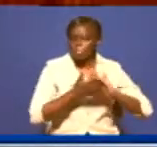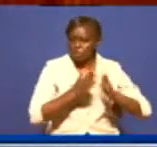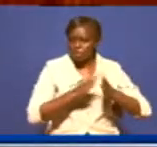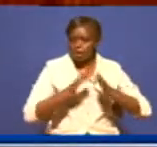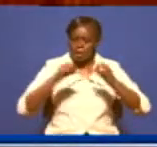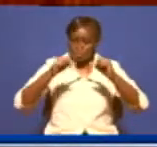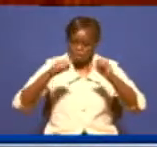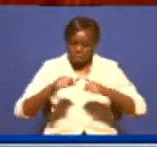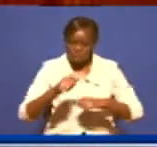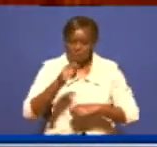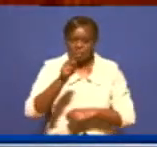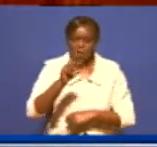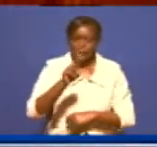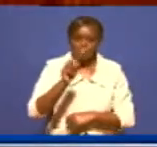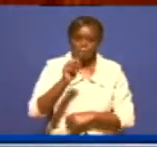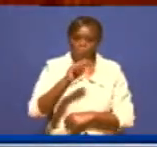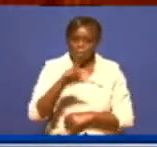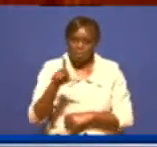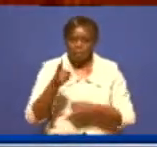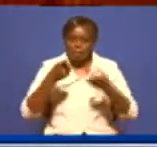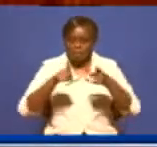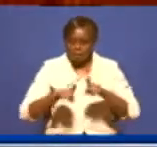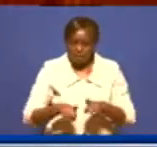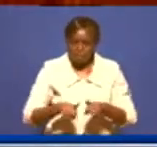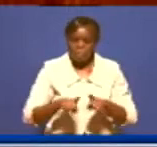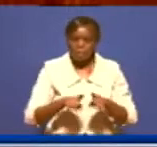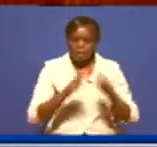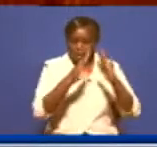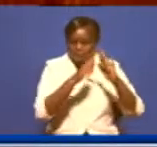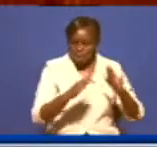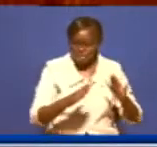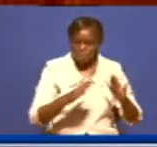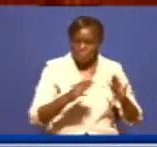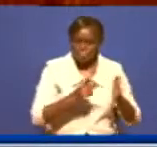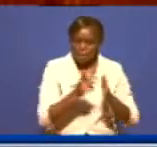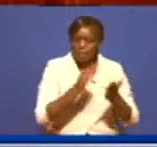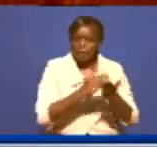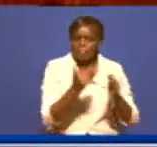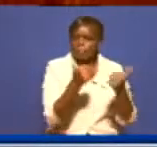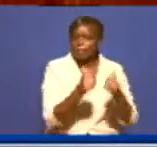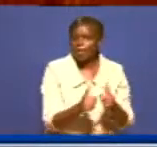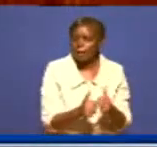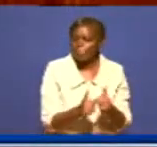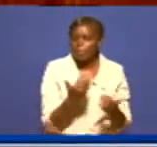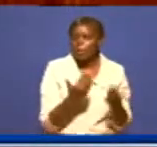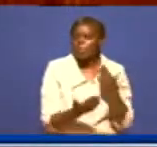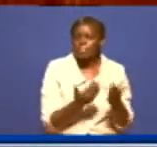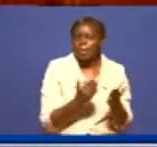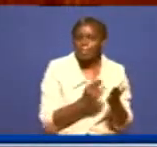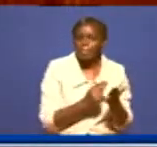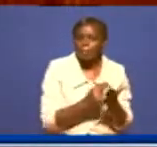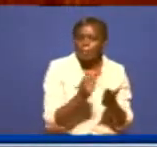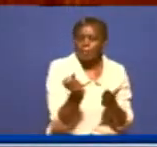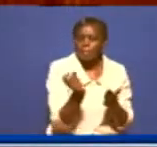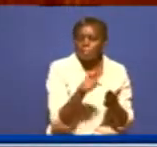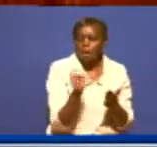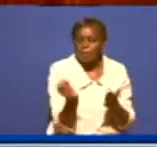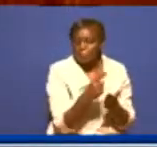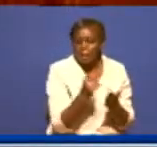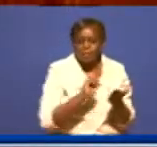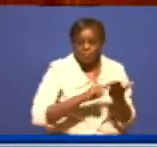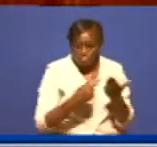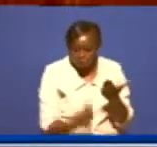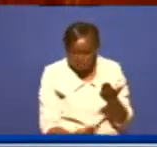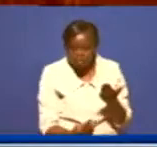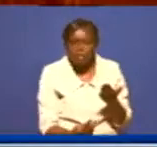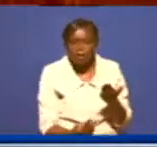the tribunal in the event that that tenant has not paid rent. You know, maybe he has not paid for 1 month, or has